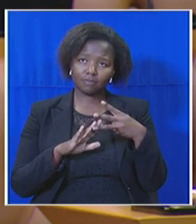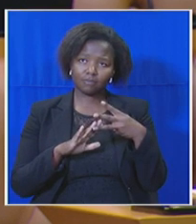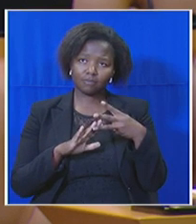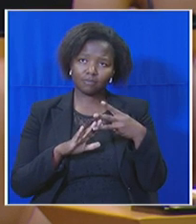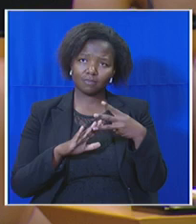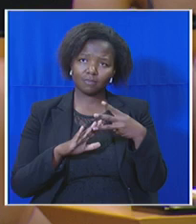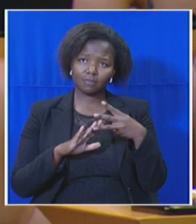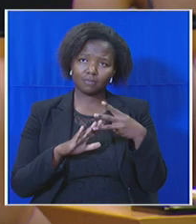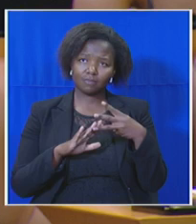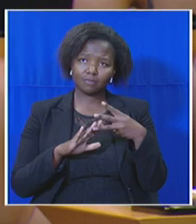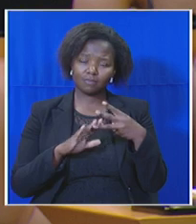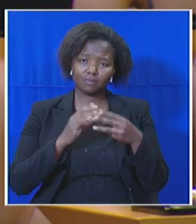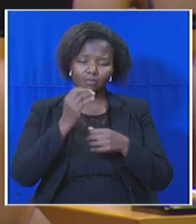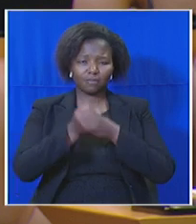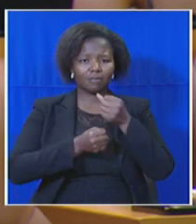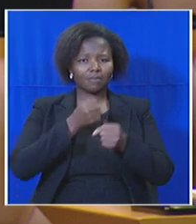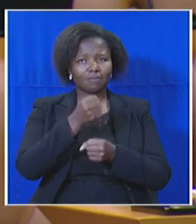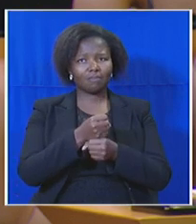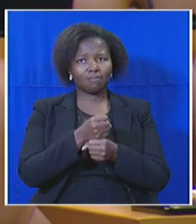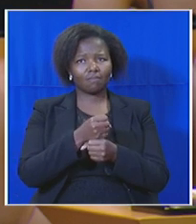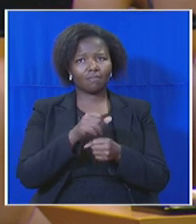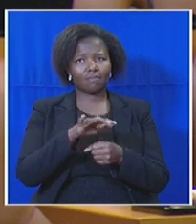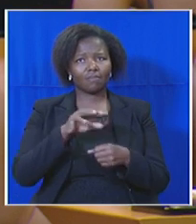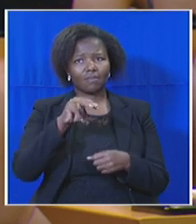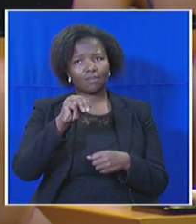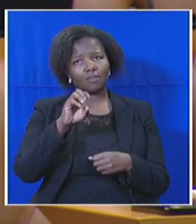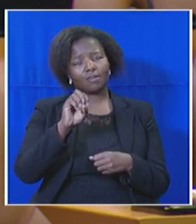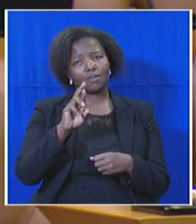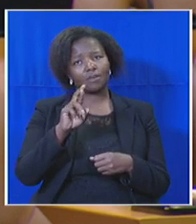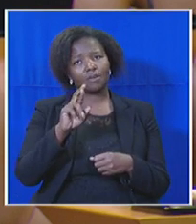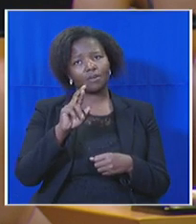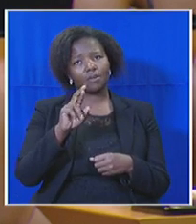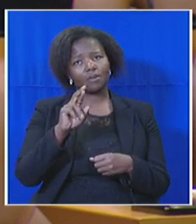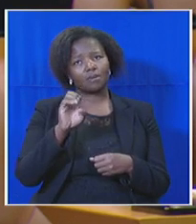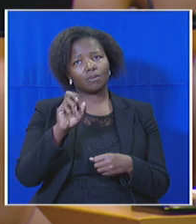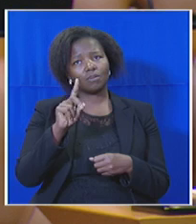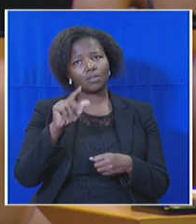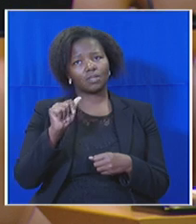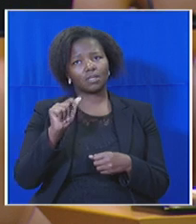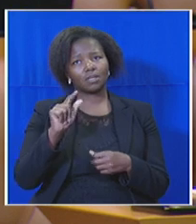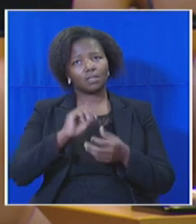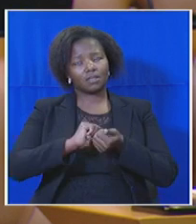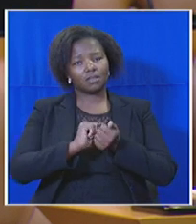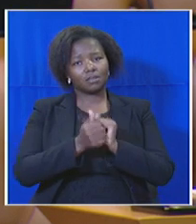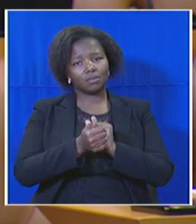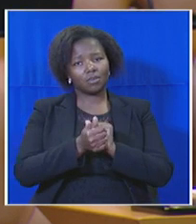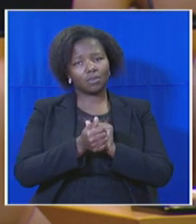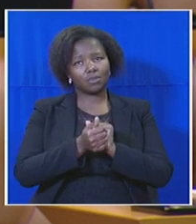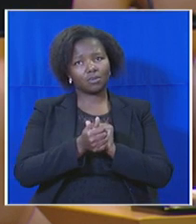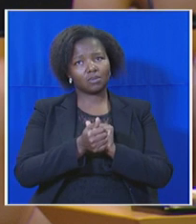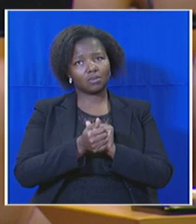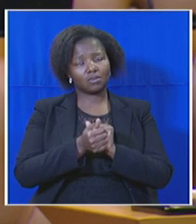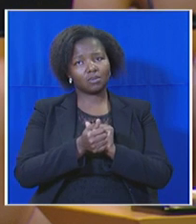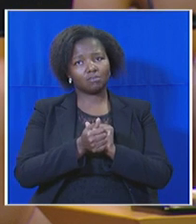the annual Bewanamoteka Sports Development Tournaments, which attracts massive support and participation from